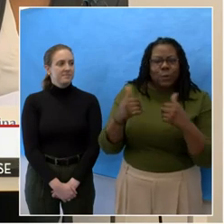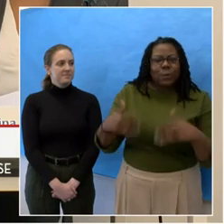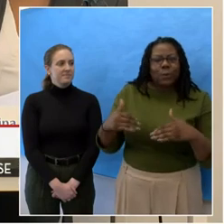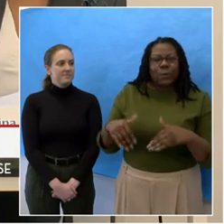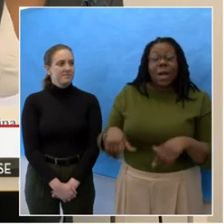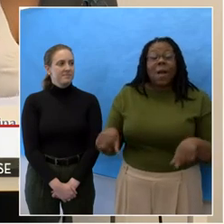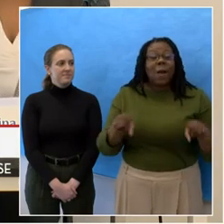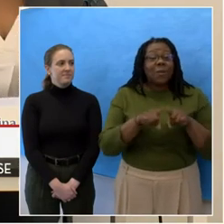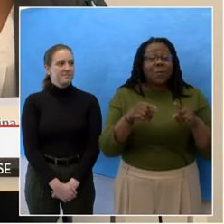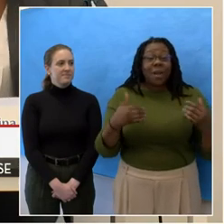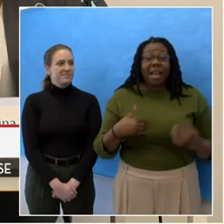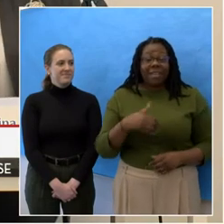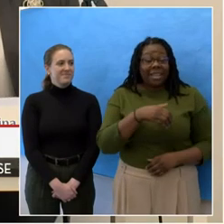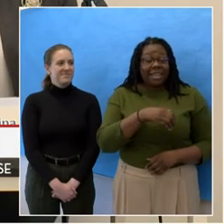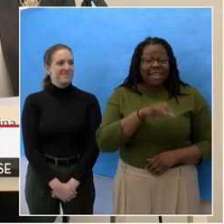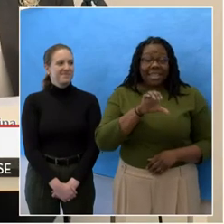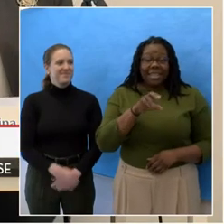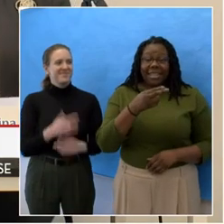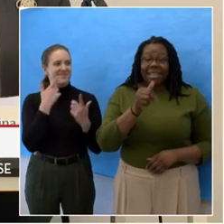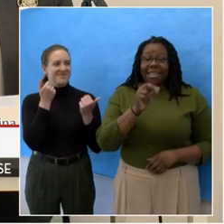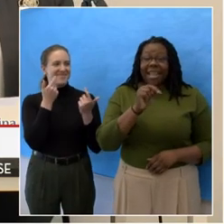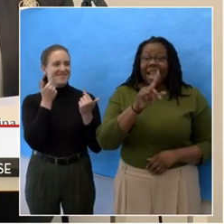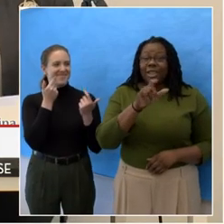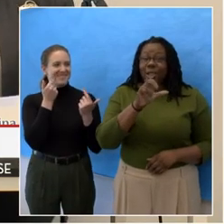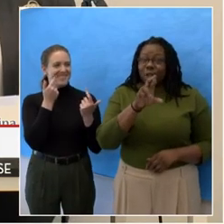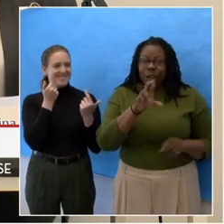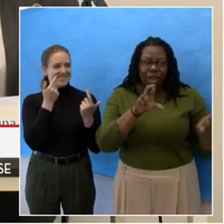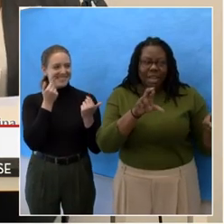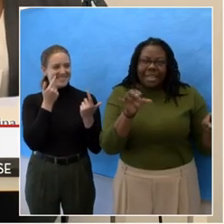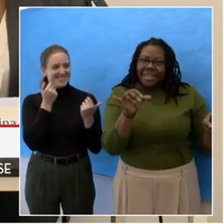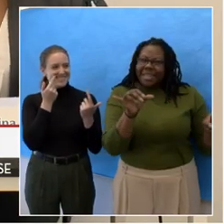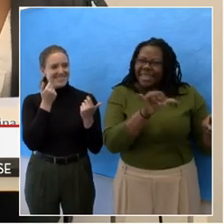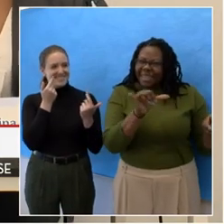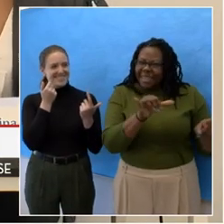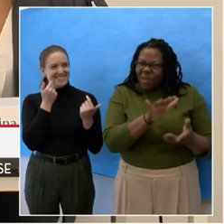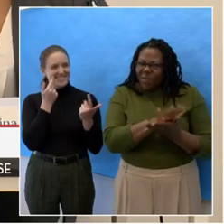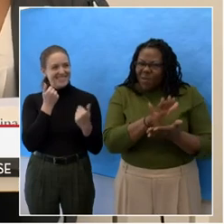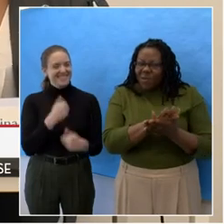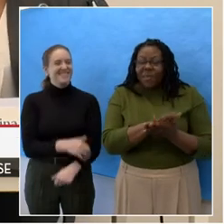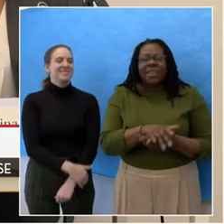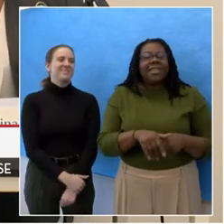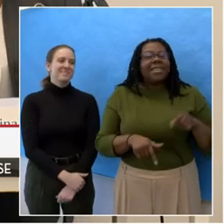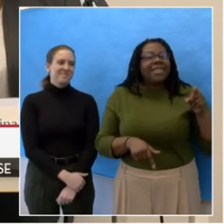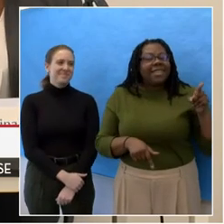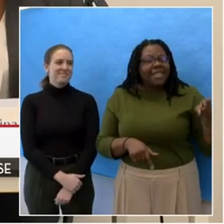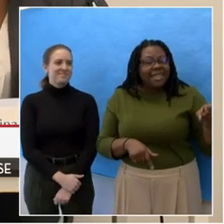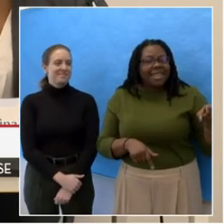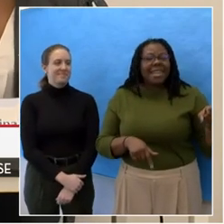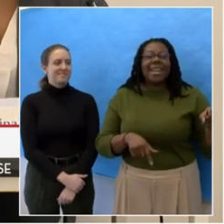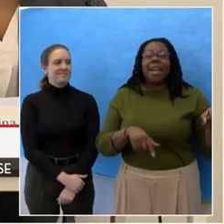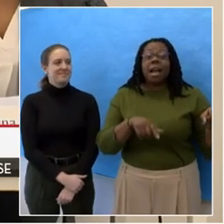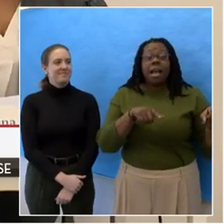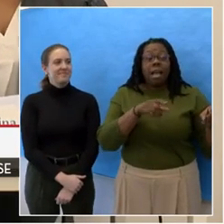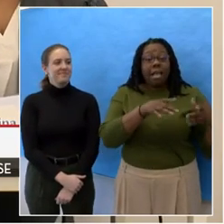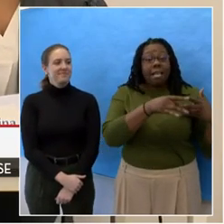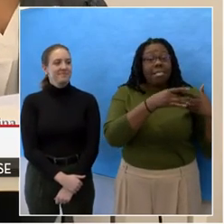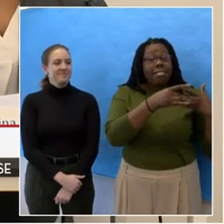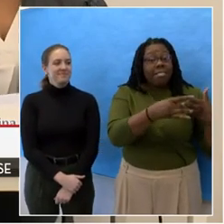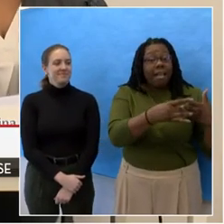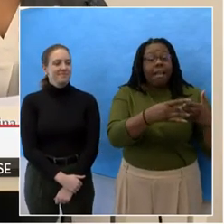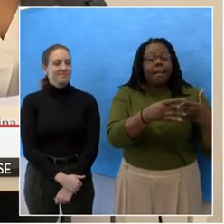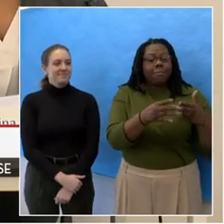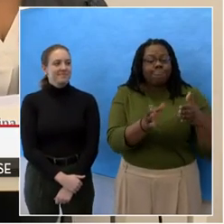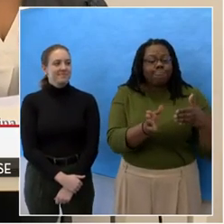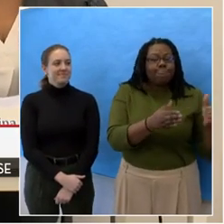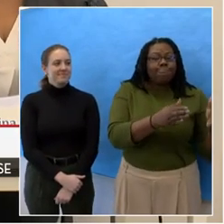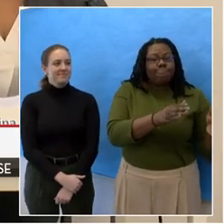you, Chancellor. As she led her school, Dorothy Height Elementary School, towards shifting their literacy practices